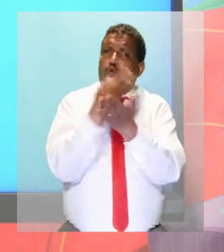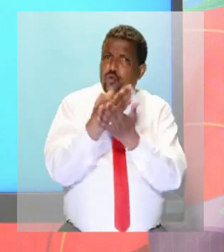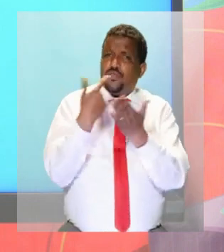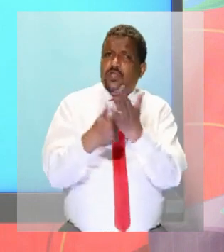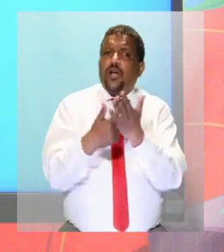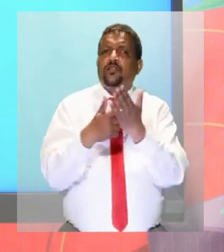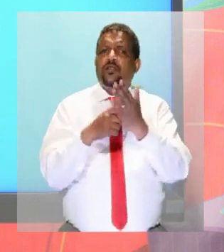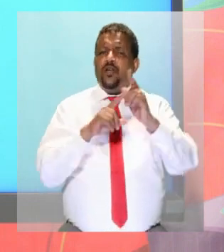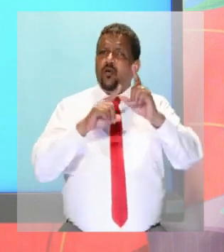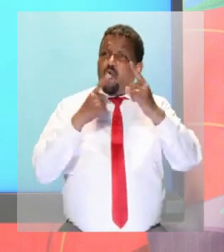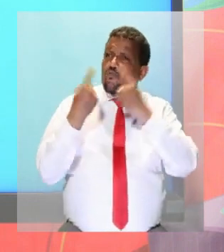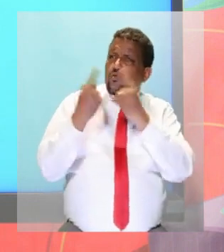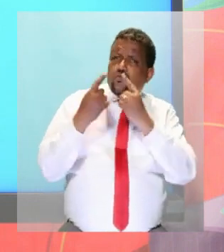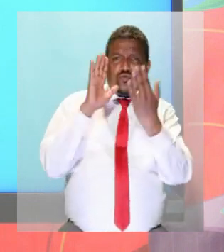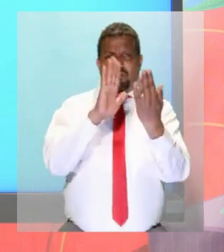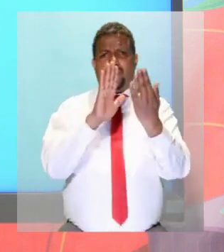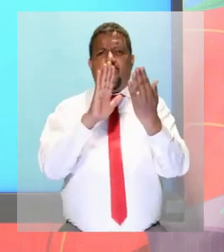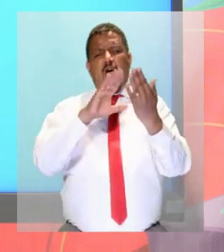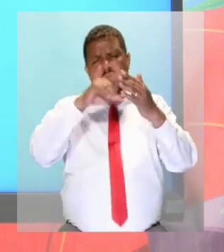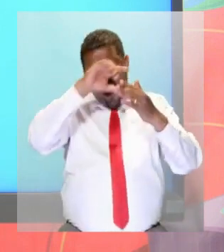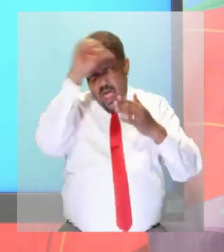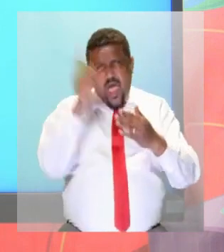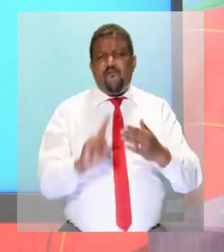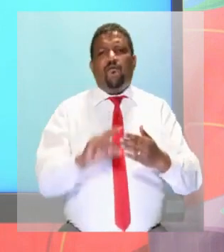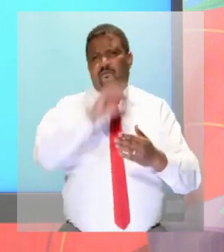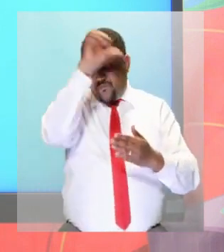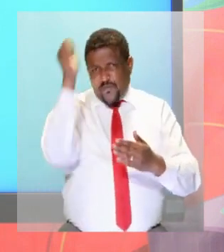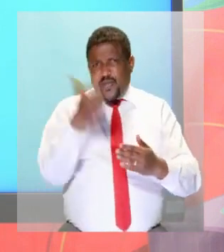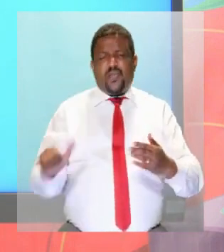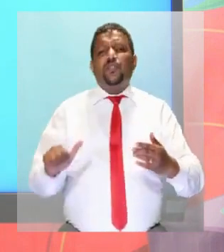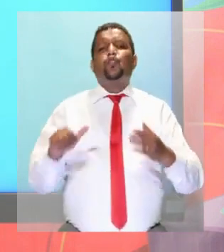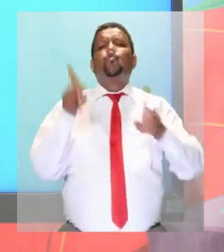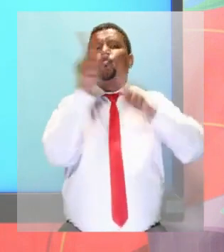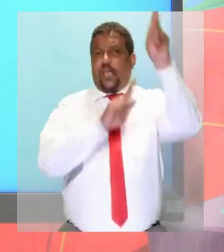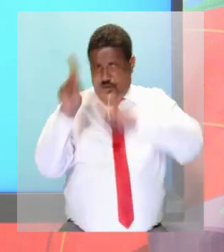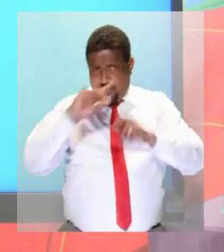confronts every society. The first